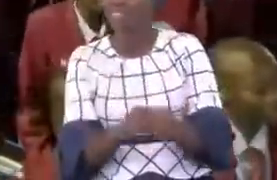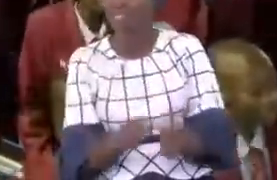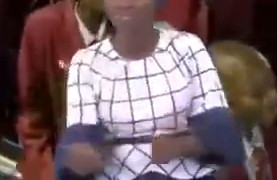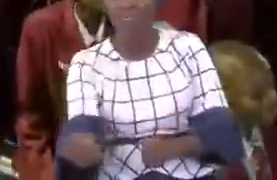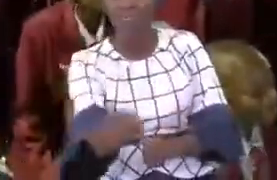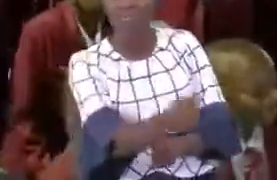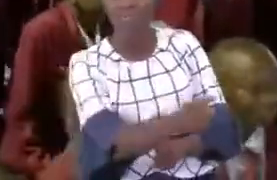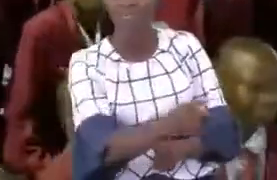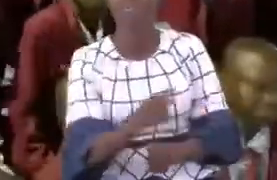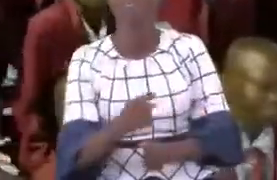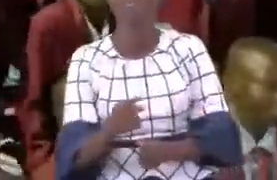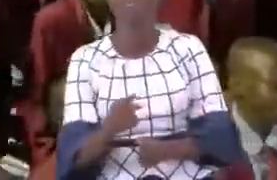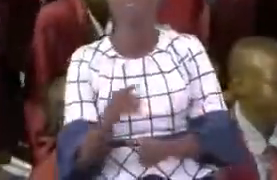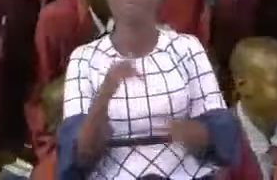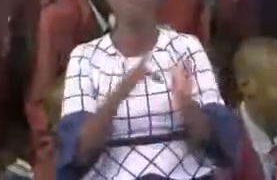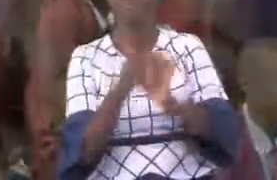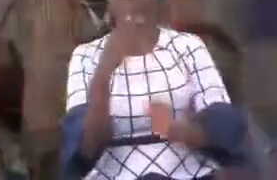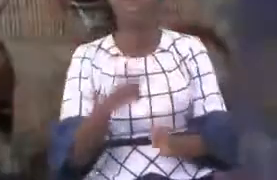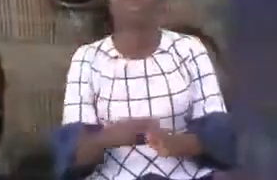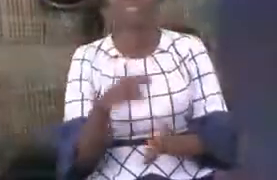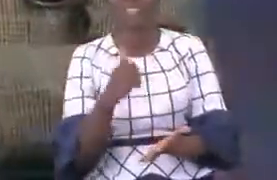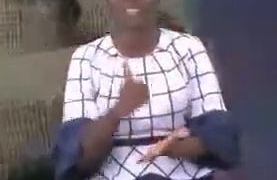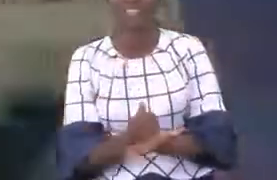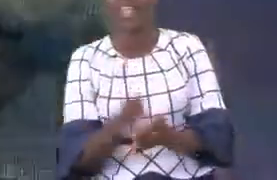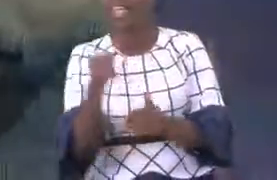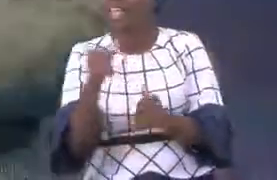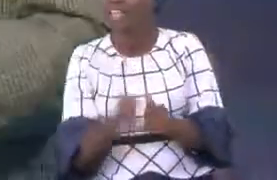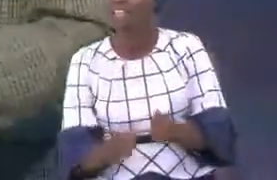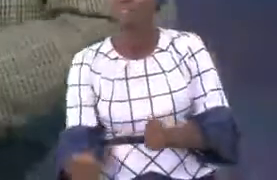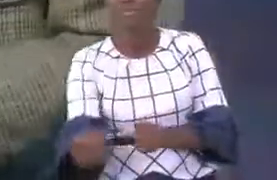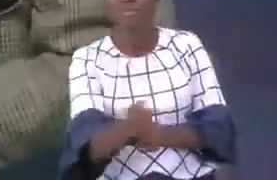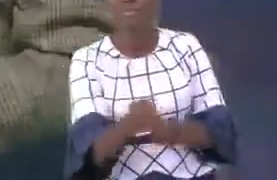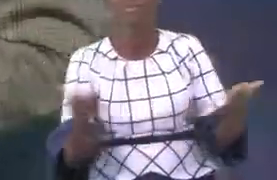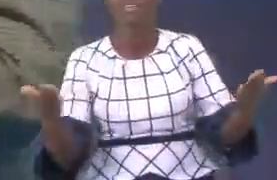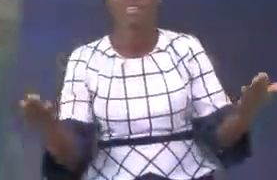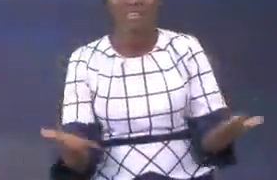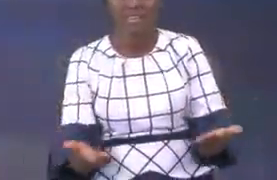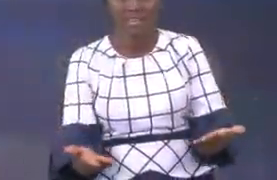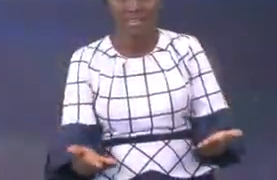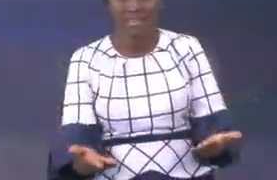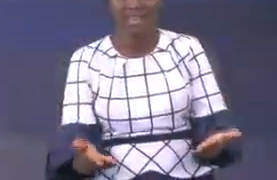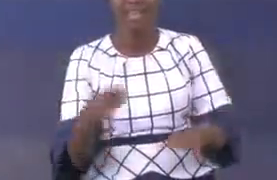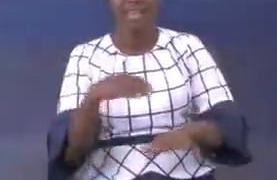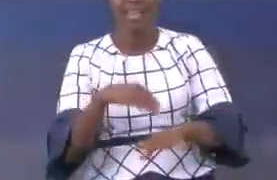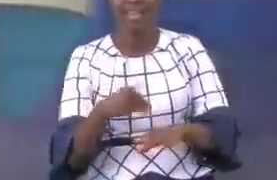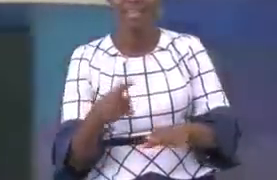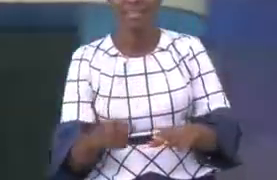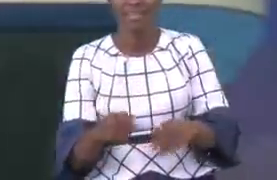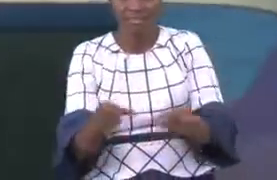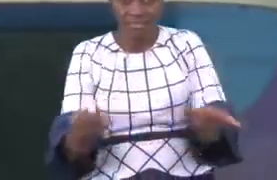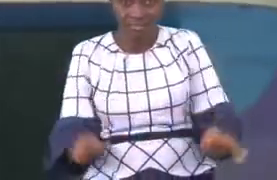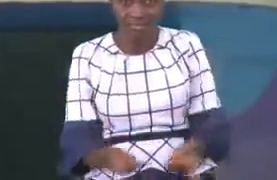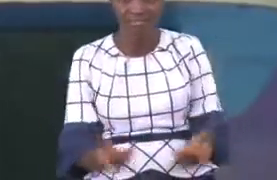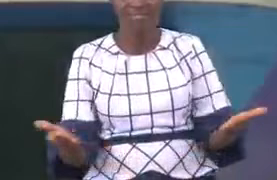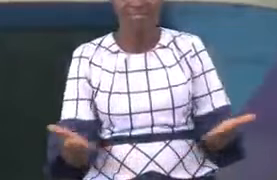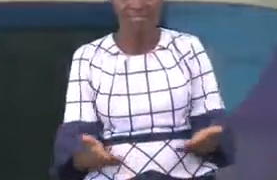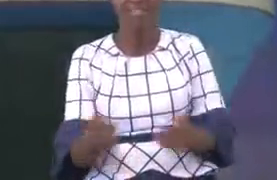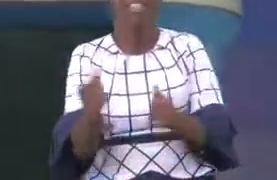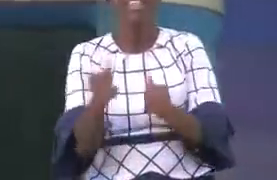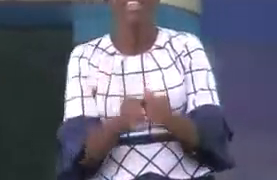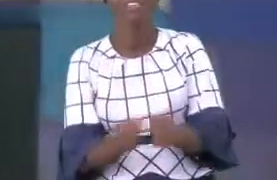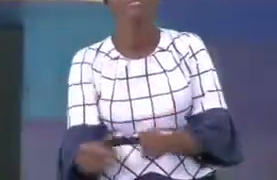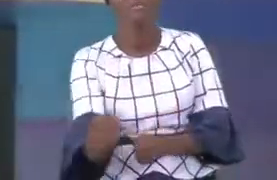Everyone here at the Alpha location, everyone online, whatever the